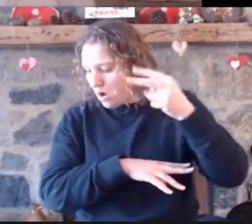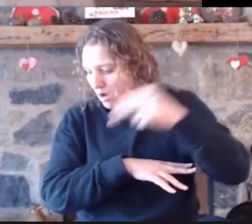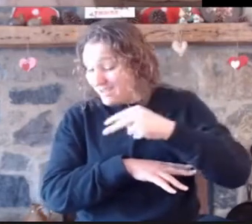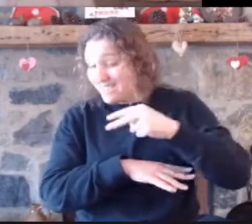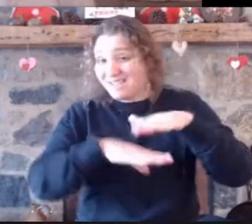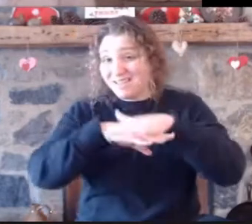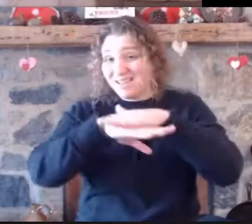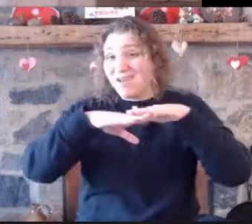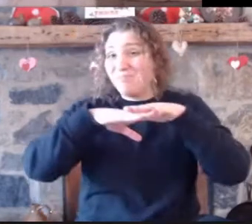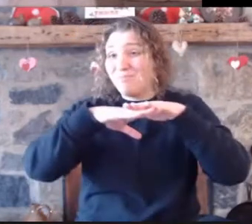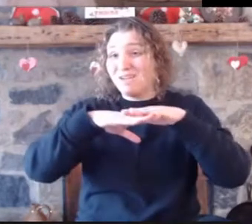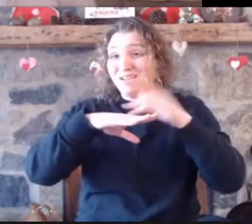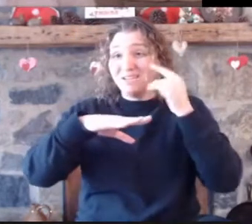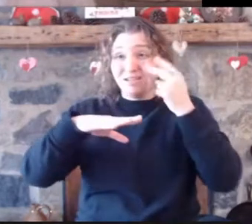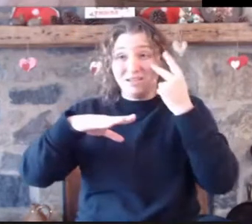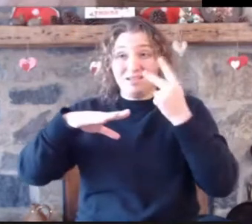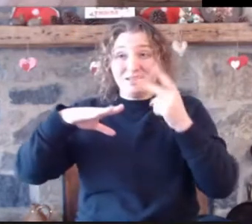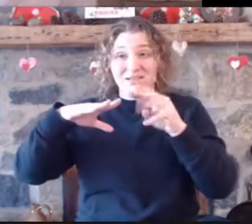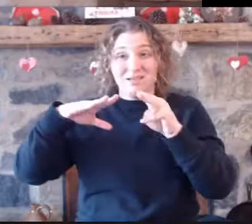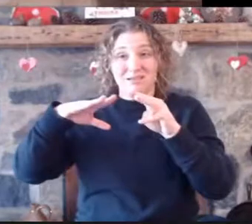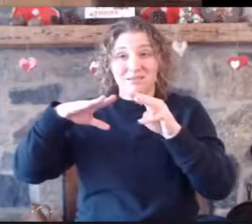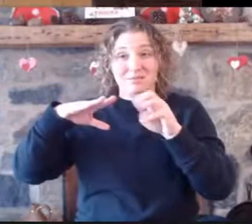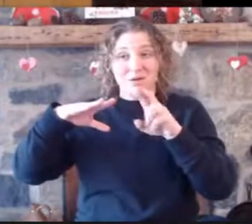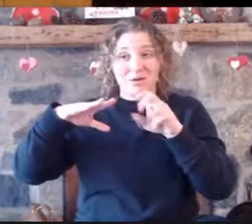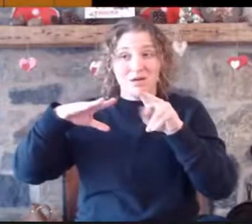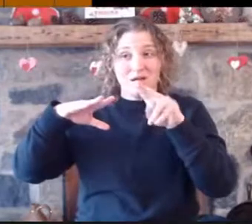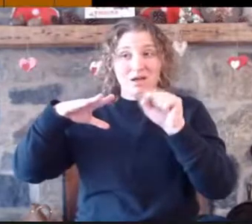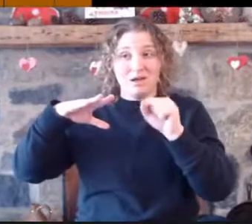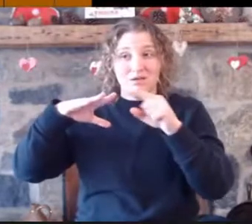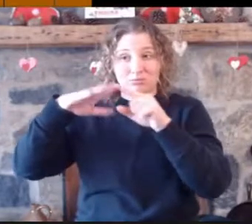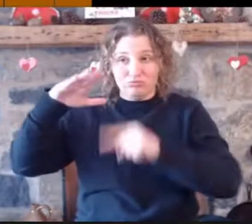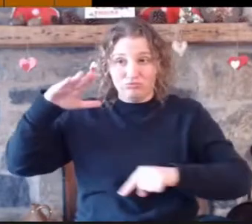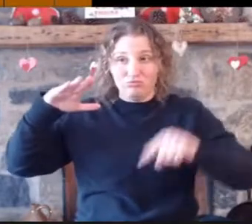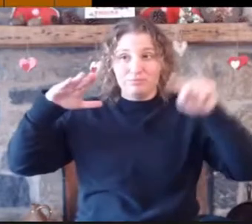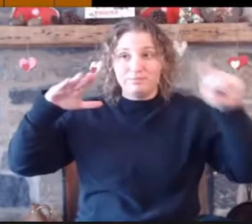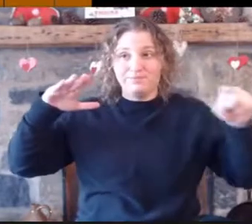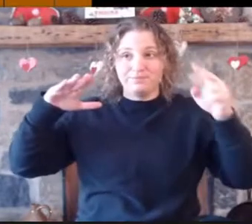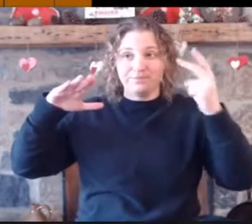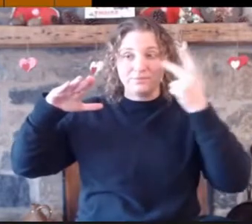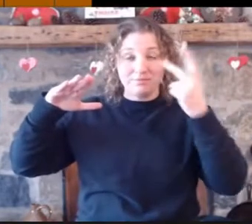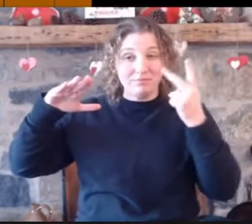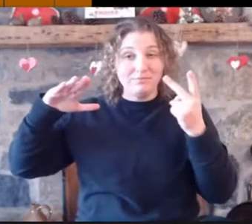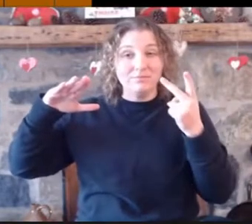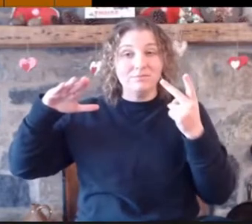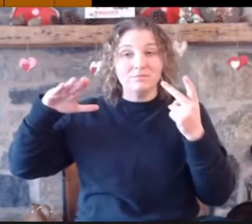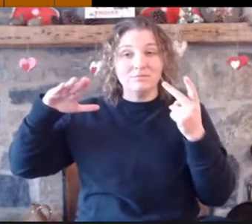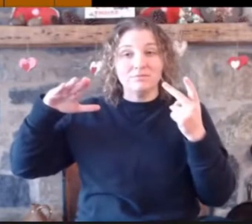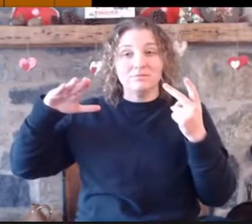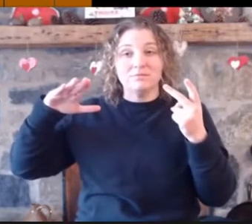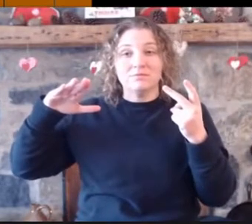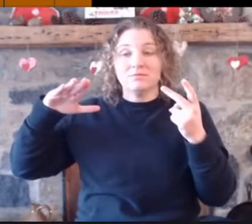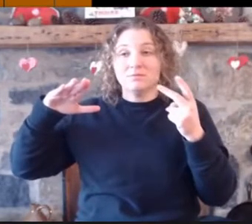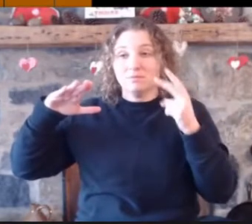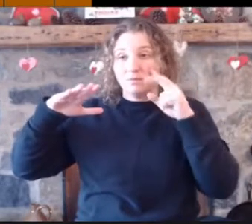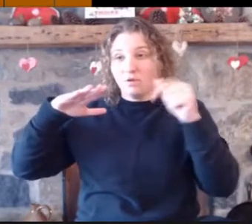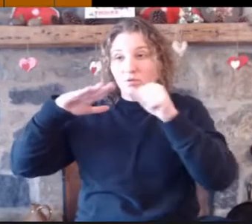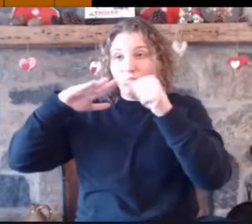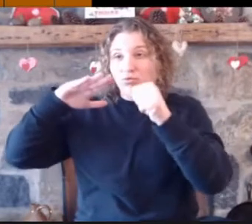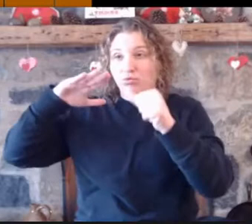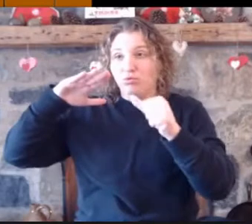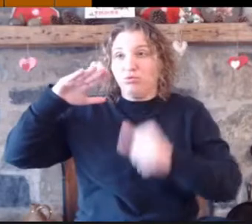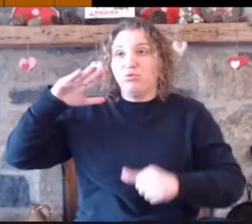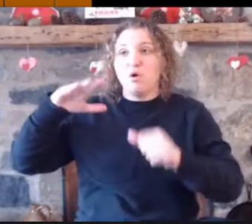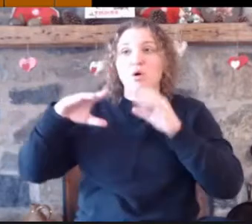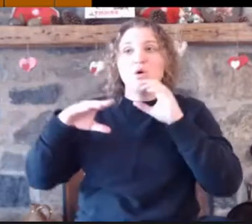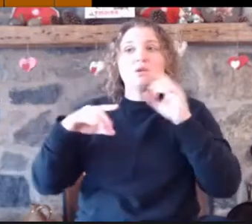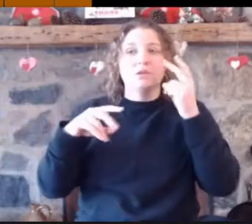Here in the Marianas Trench, this is a graphic put out by Business Insider in 2014. And this is showing the depths of lakes and